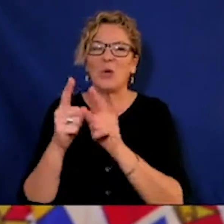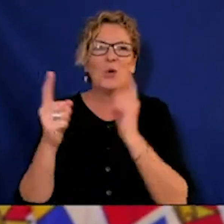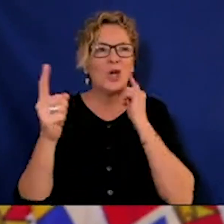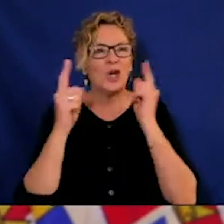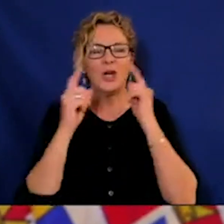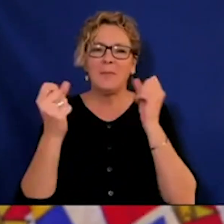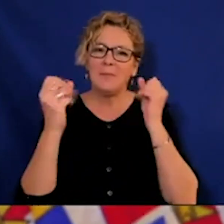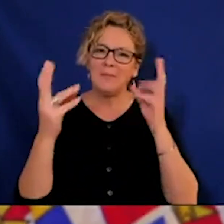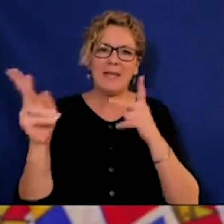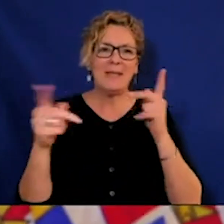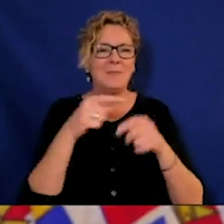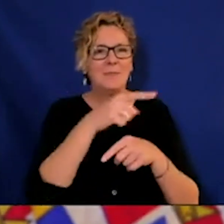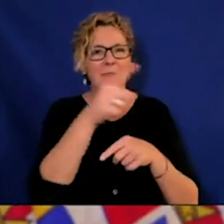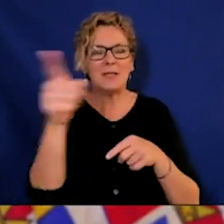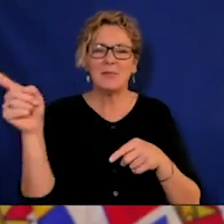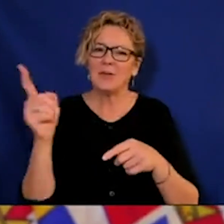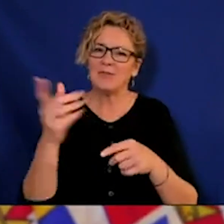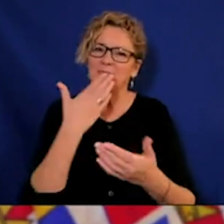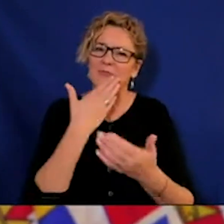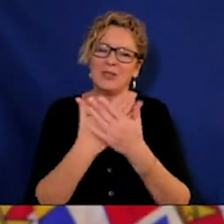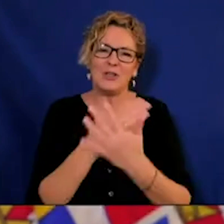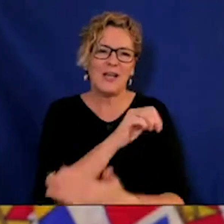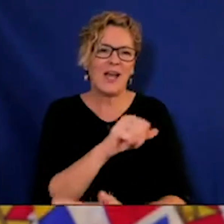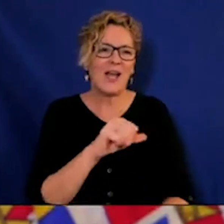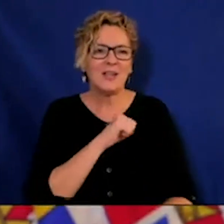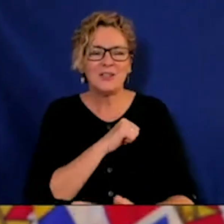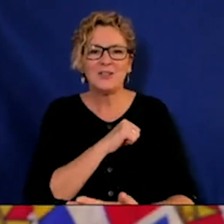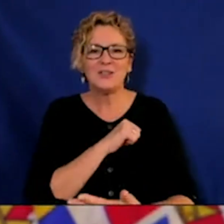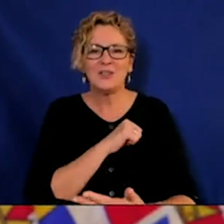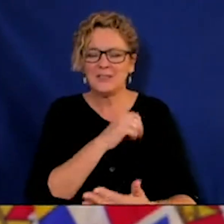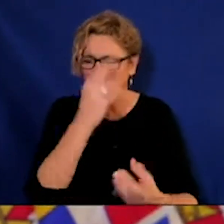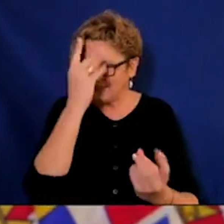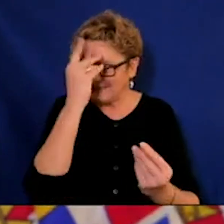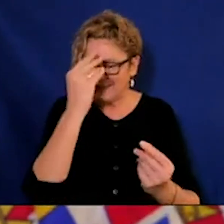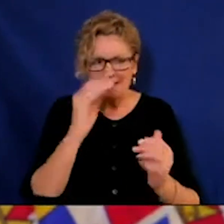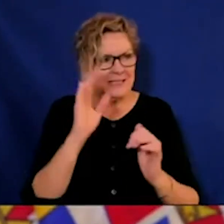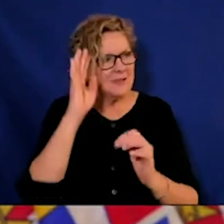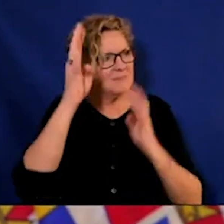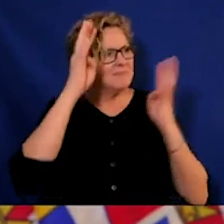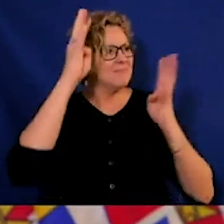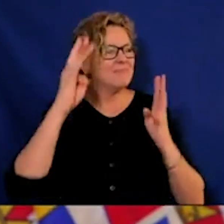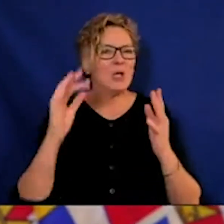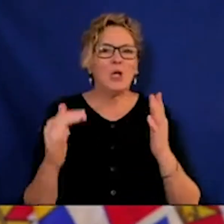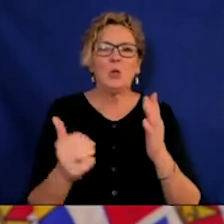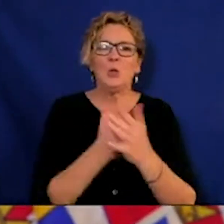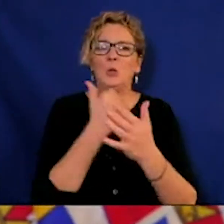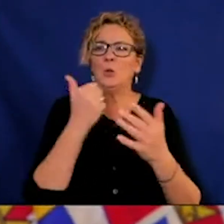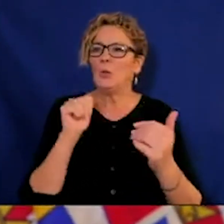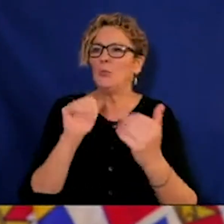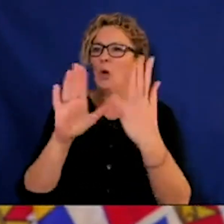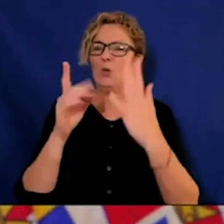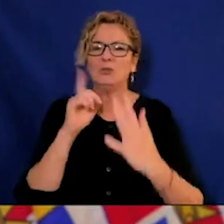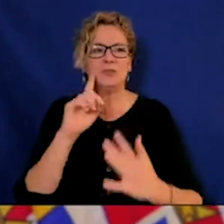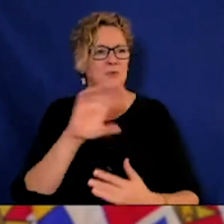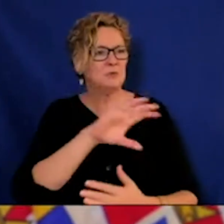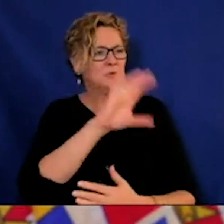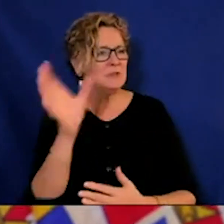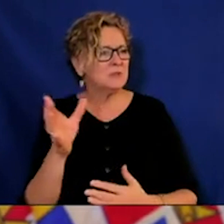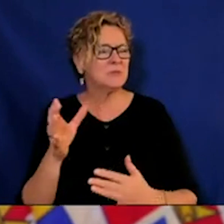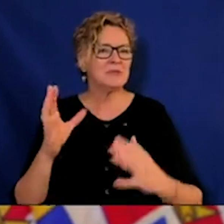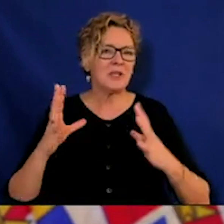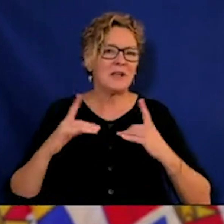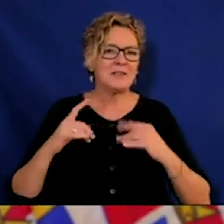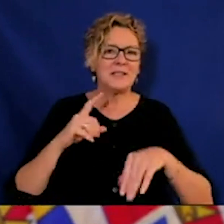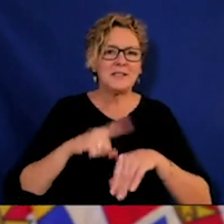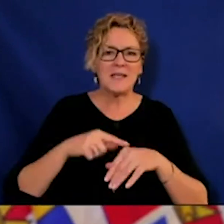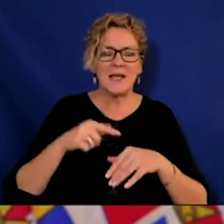support and people engaging in this, and we need to have that joy and that humor and that in our life through this